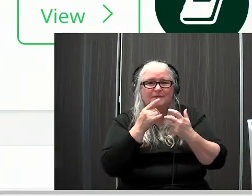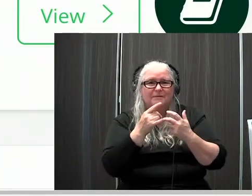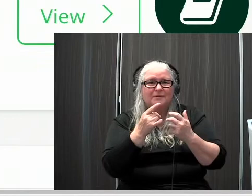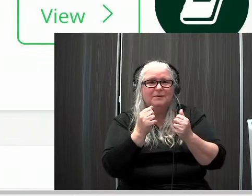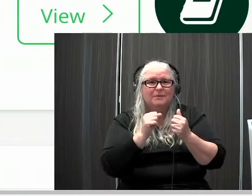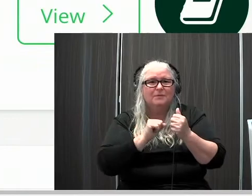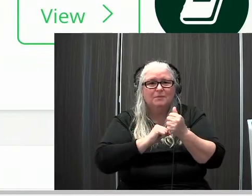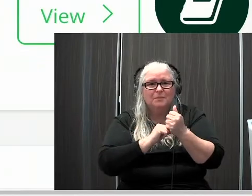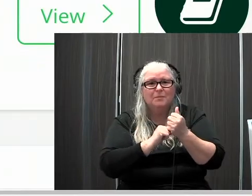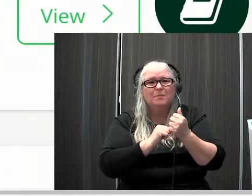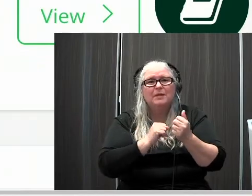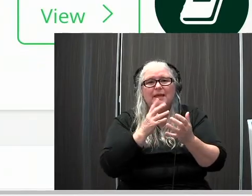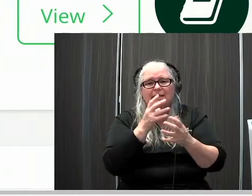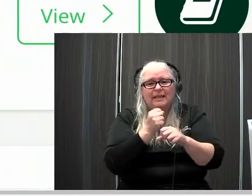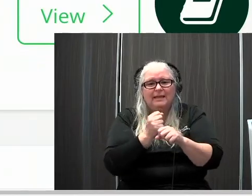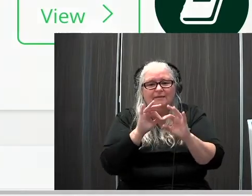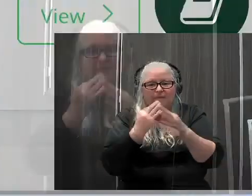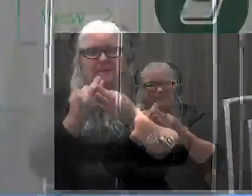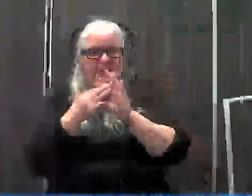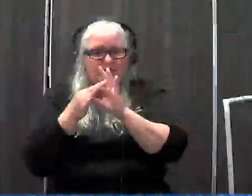some family connections in your area.